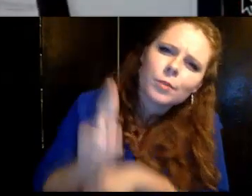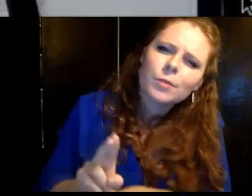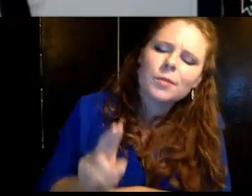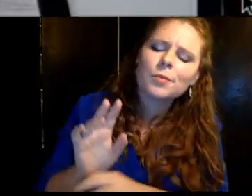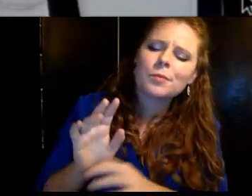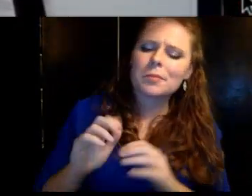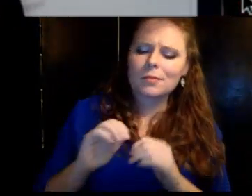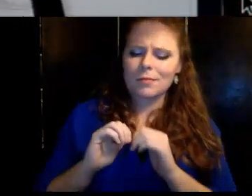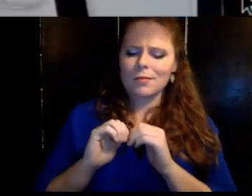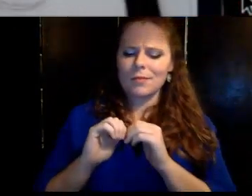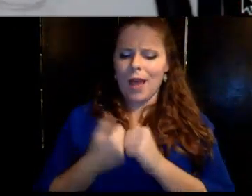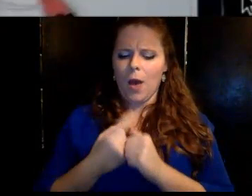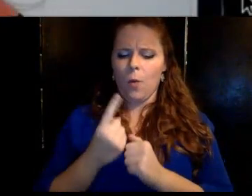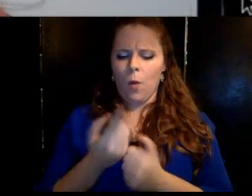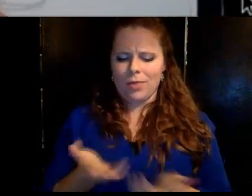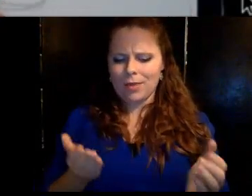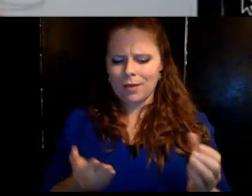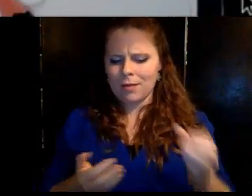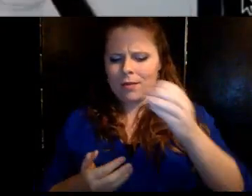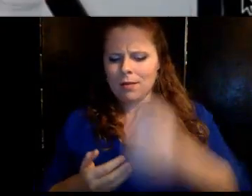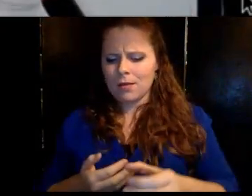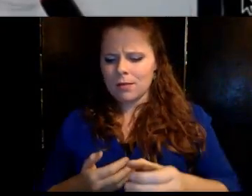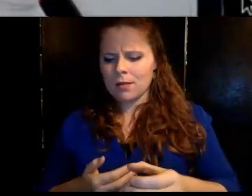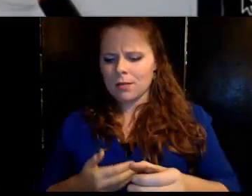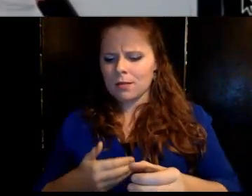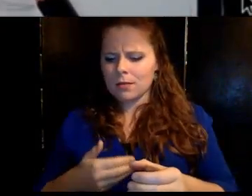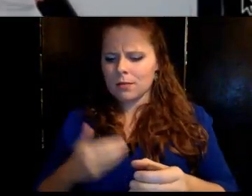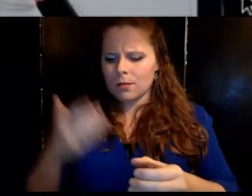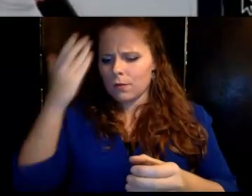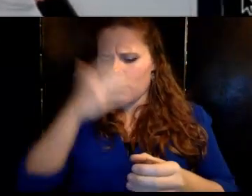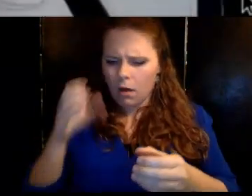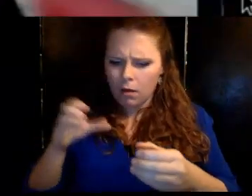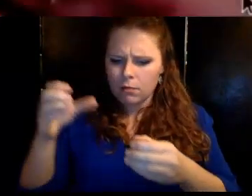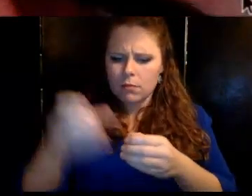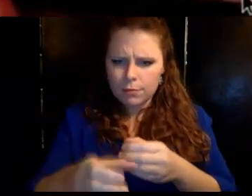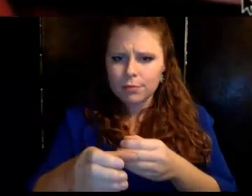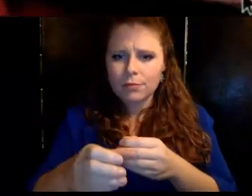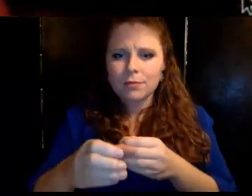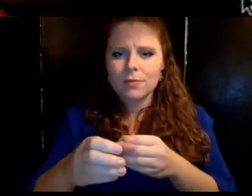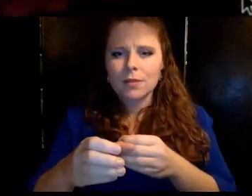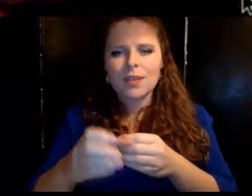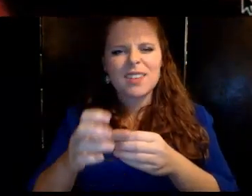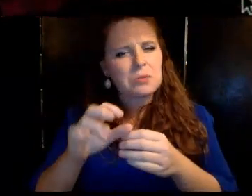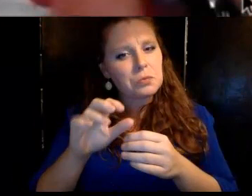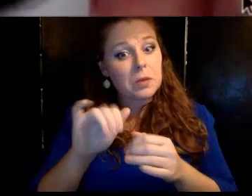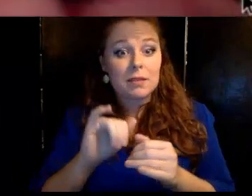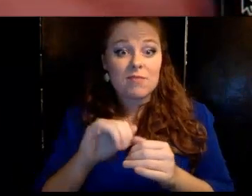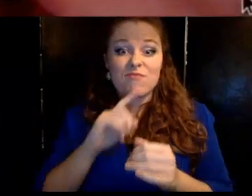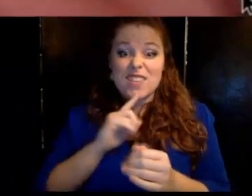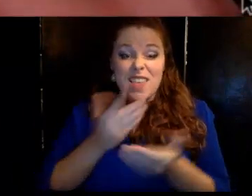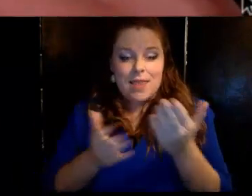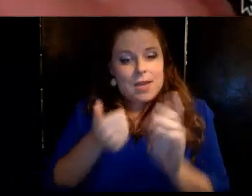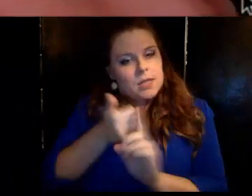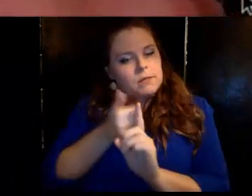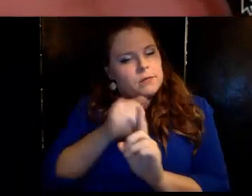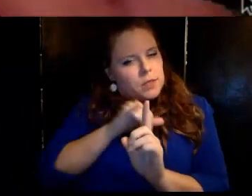you place one object in front of another. Okay, we're looking at, these are about the same size